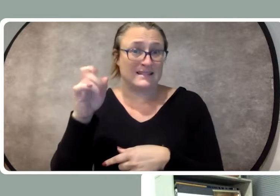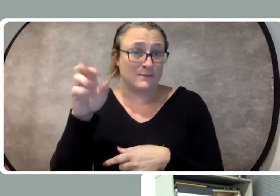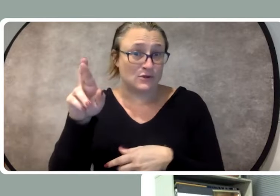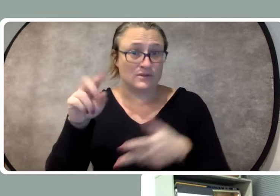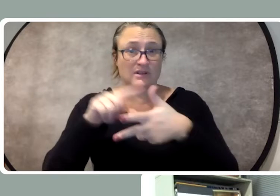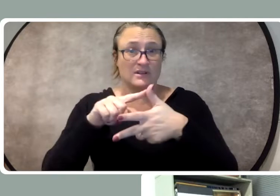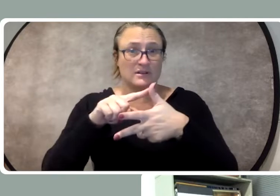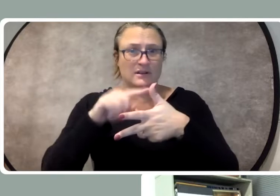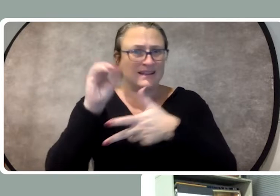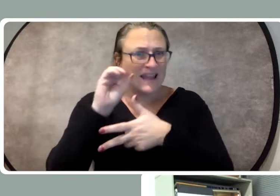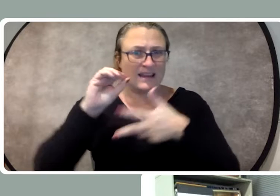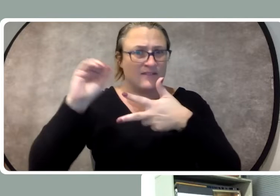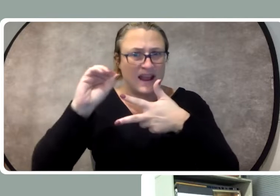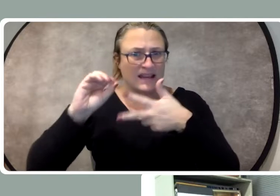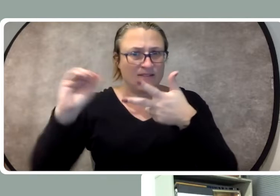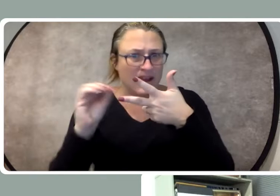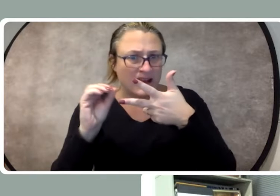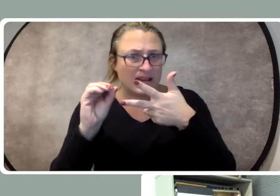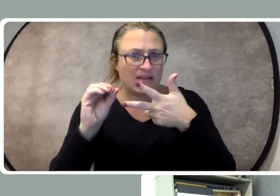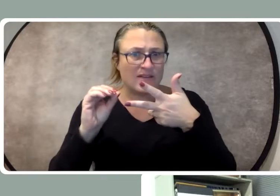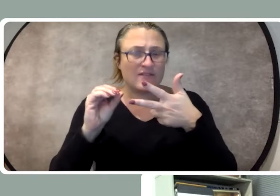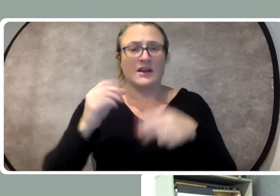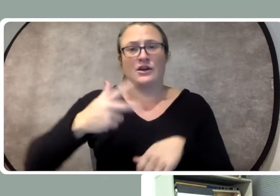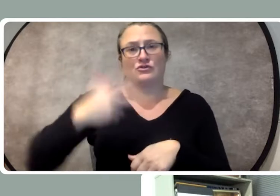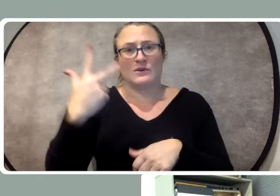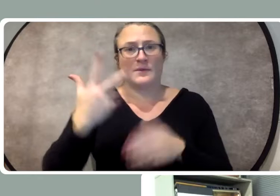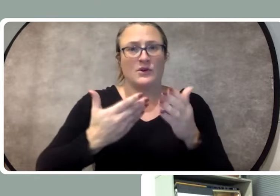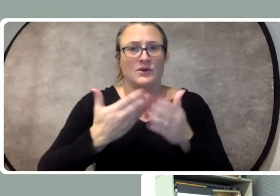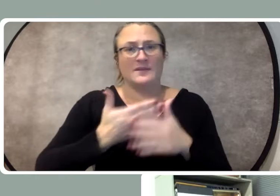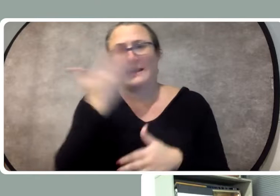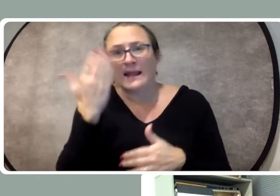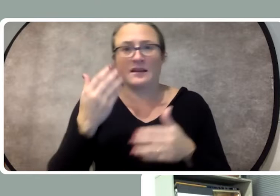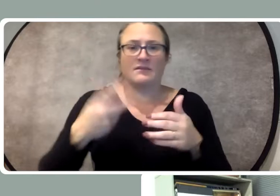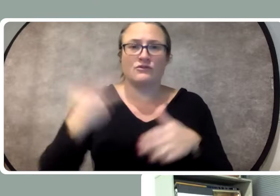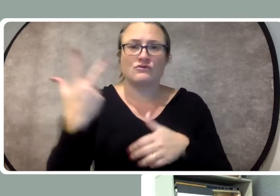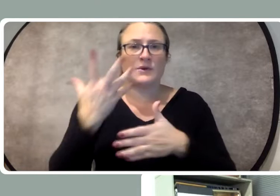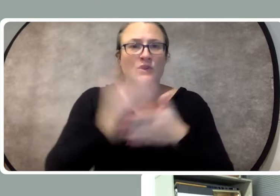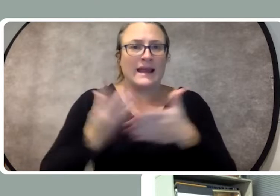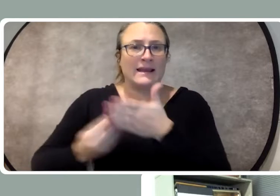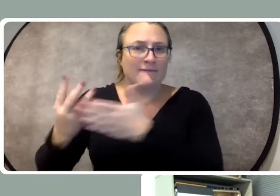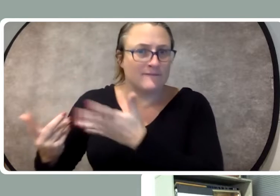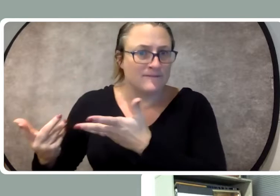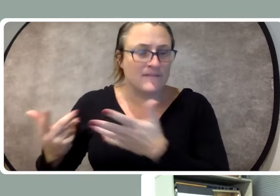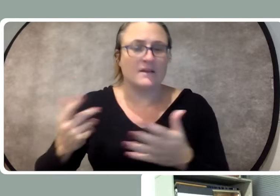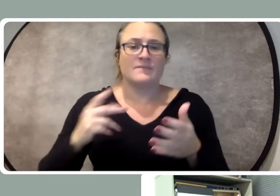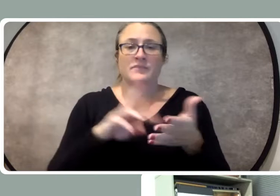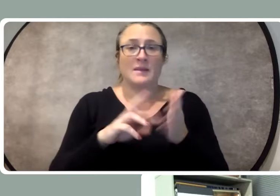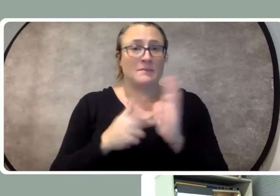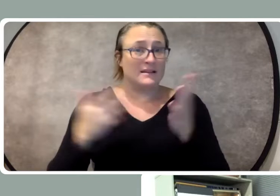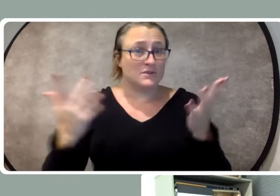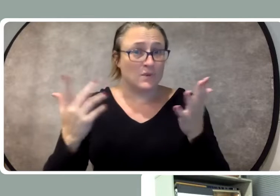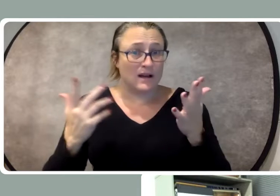are negative, we call it triple negative breast cancer. And what it means is that the estrogen